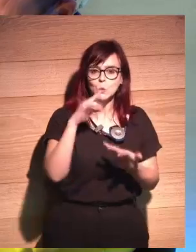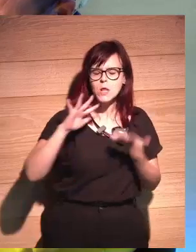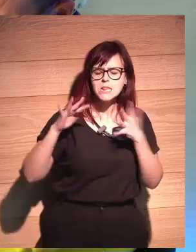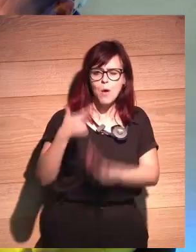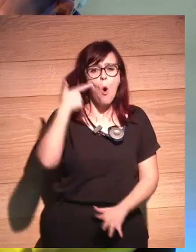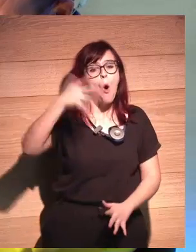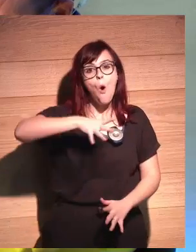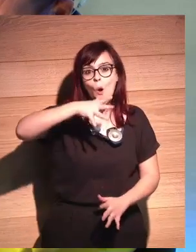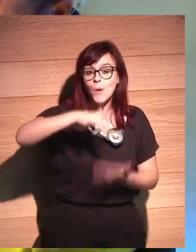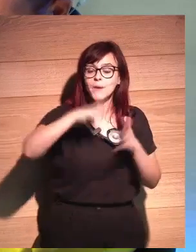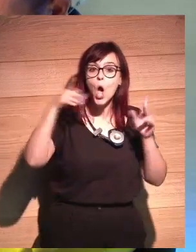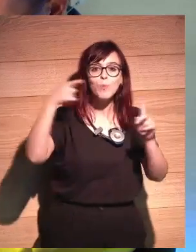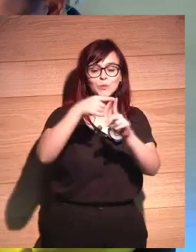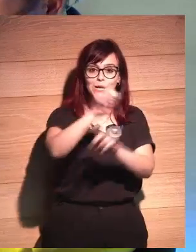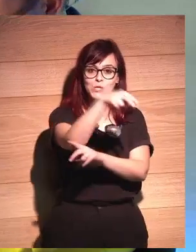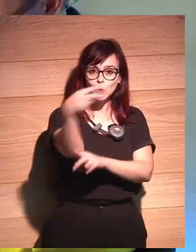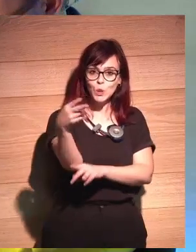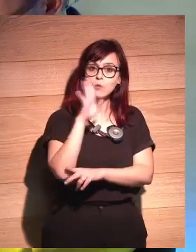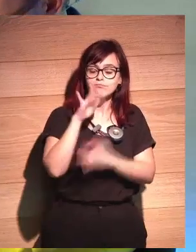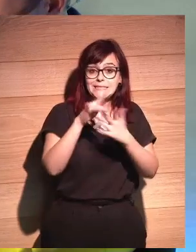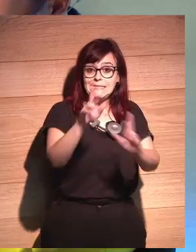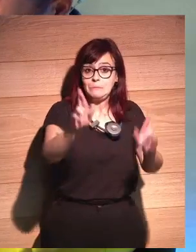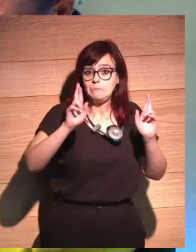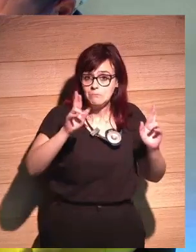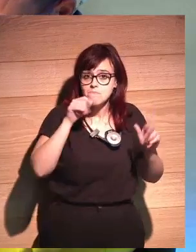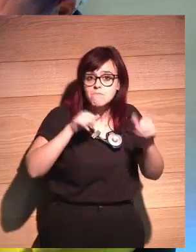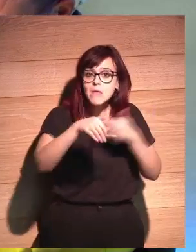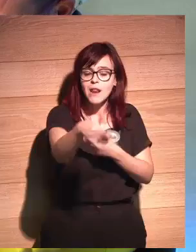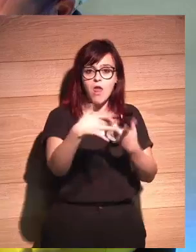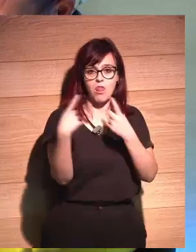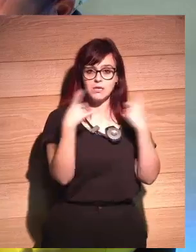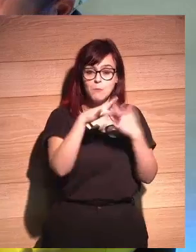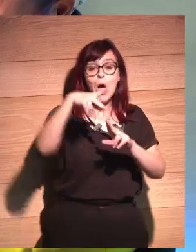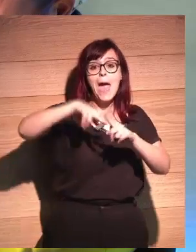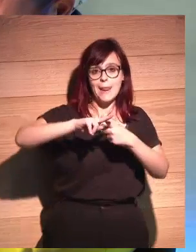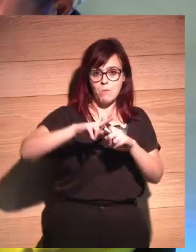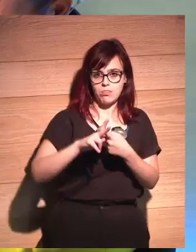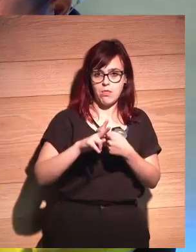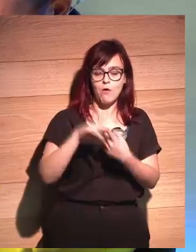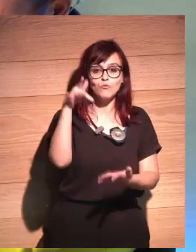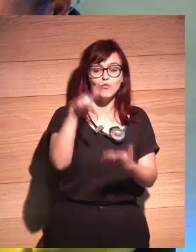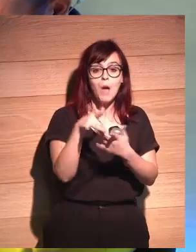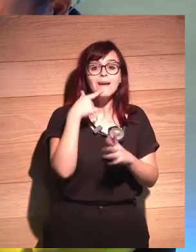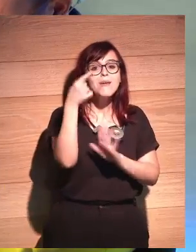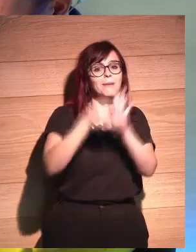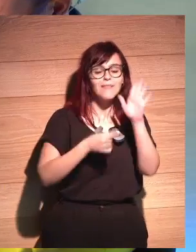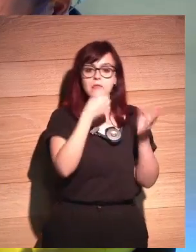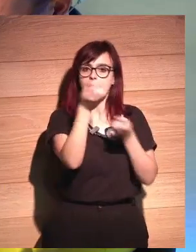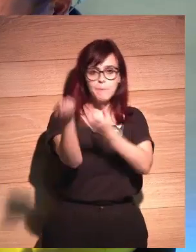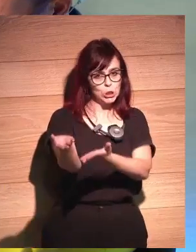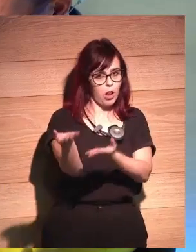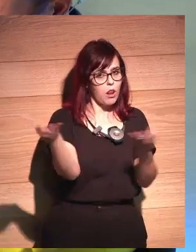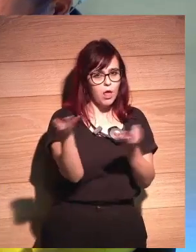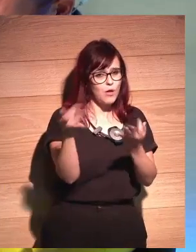price. This is an important shift. But for this to generate the result that we expect, we need a tool or a group of tools